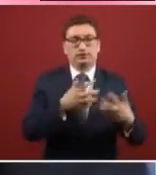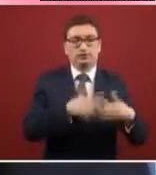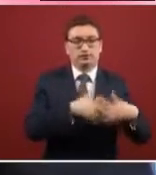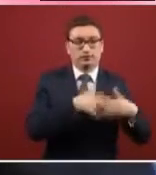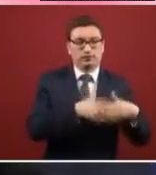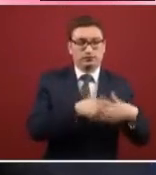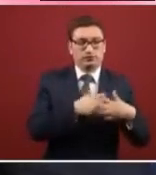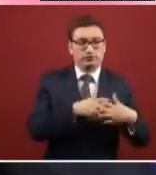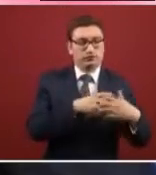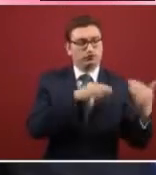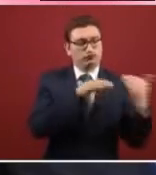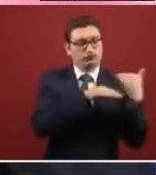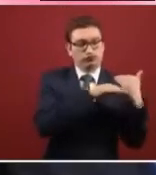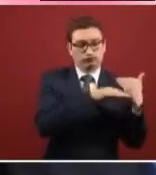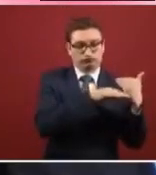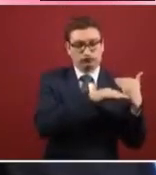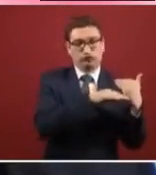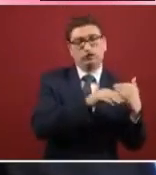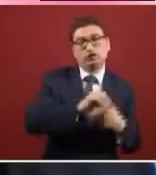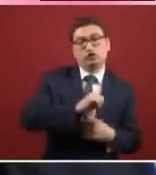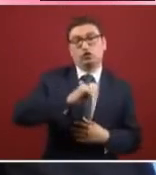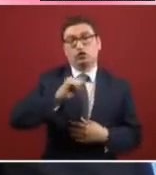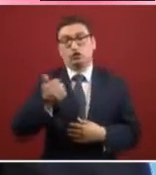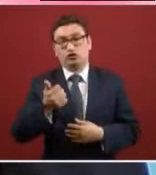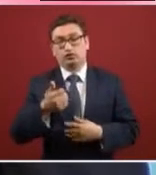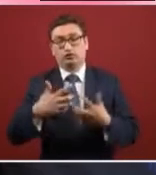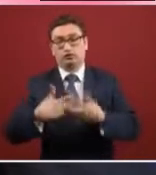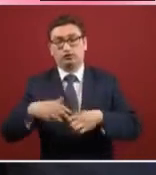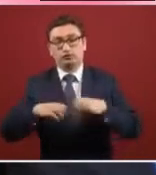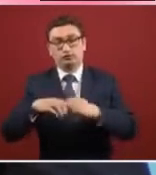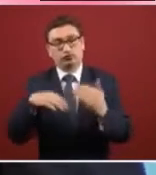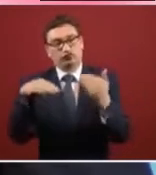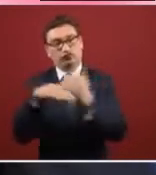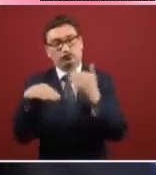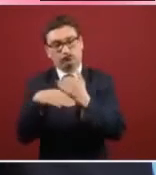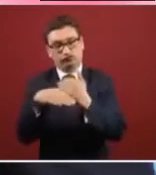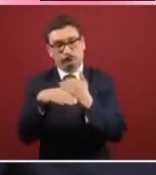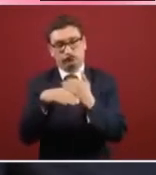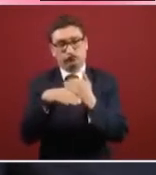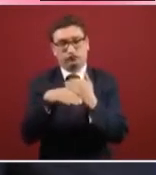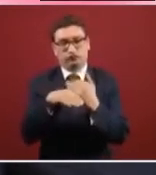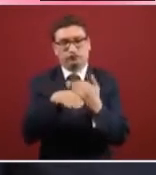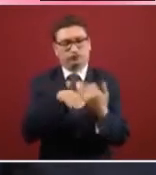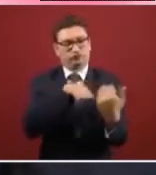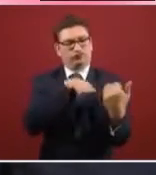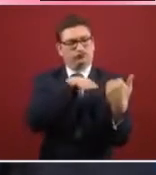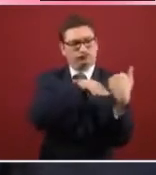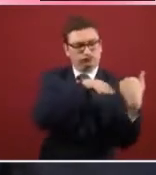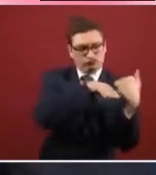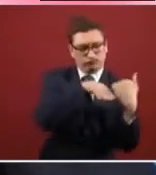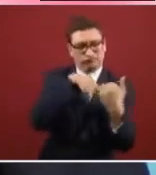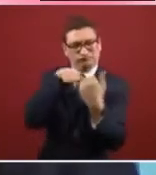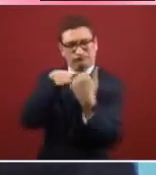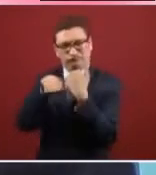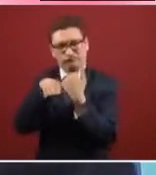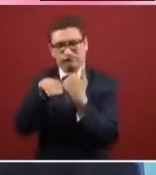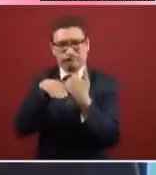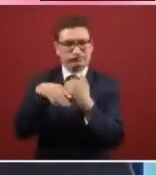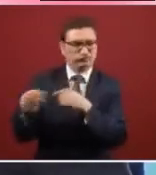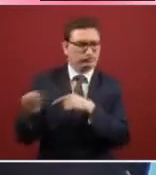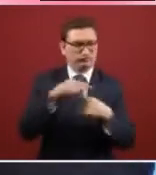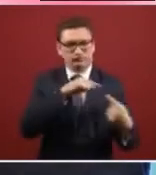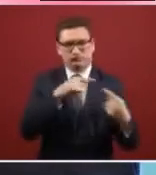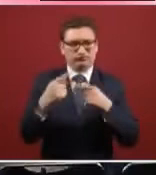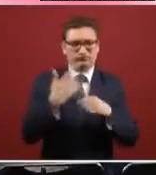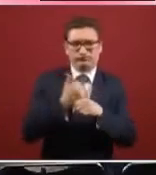los cuerpos y la otra empresa en otro de los cuerpos. So they were supposed to be alternating these roads, and they